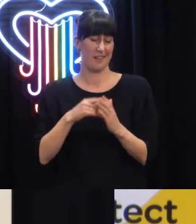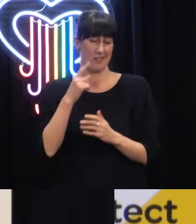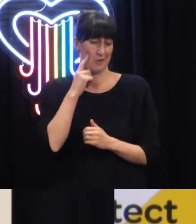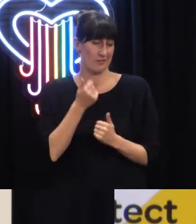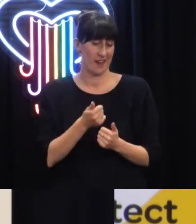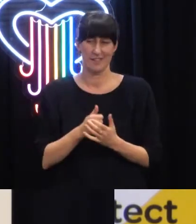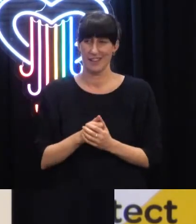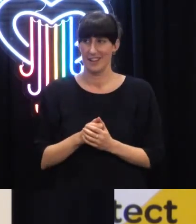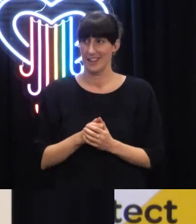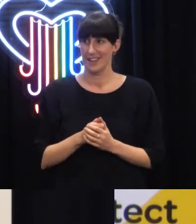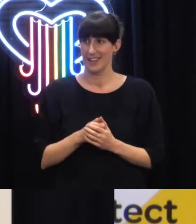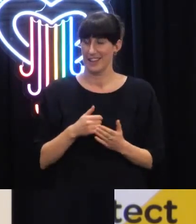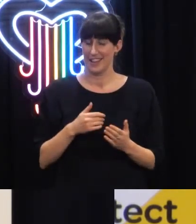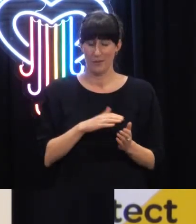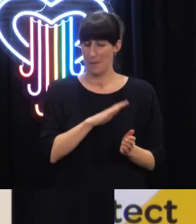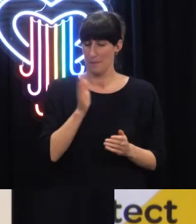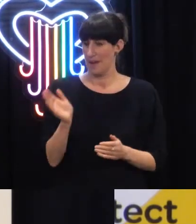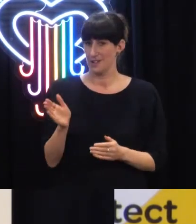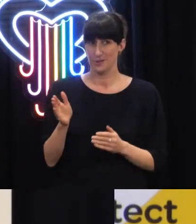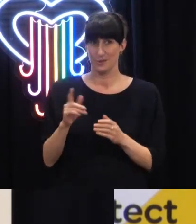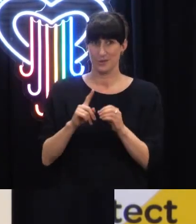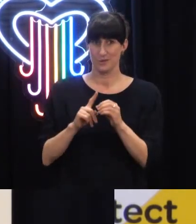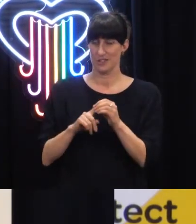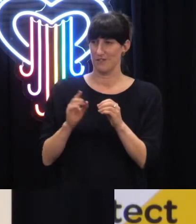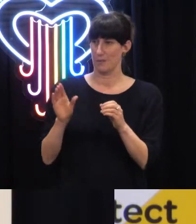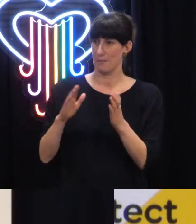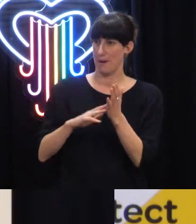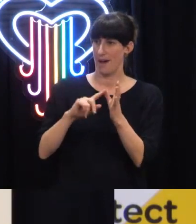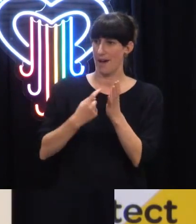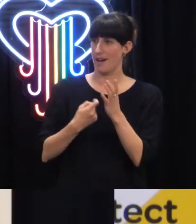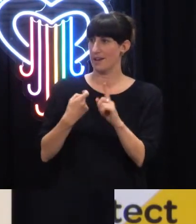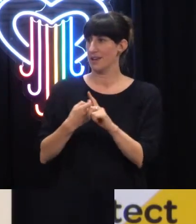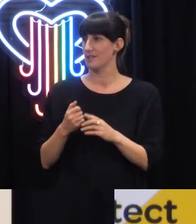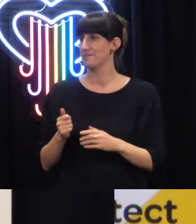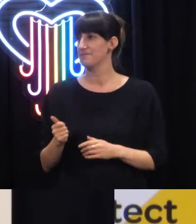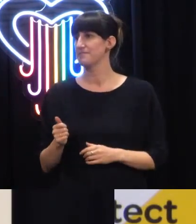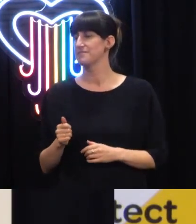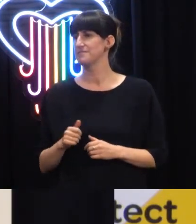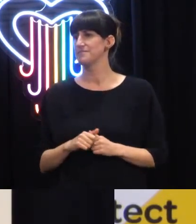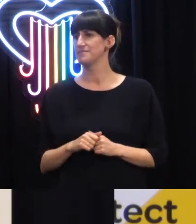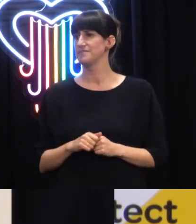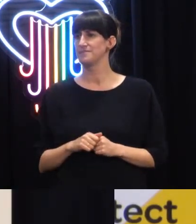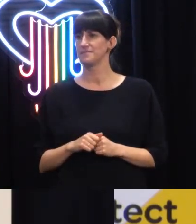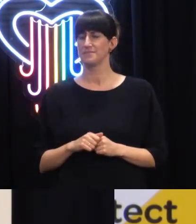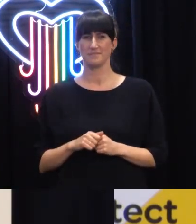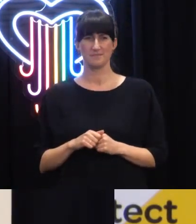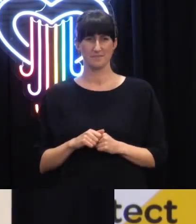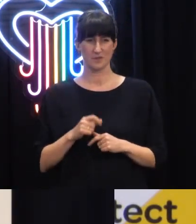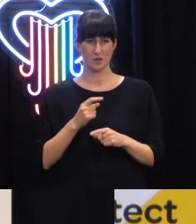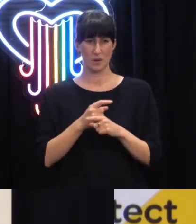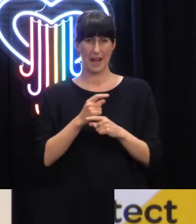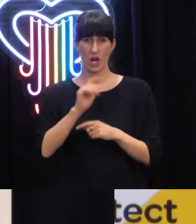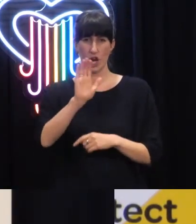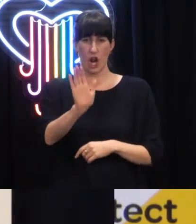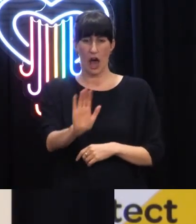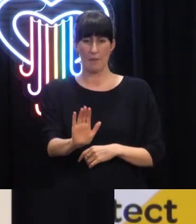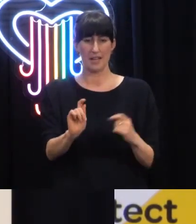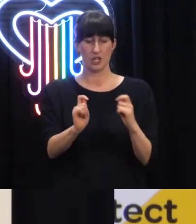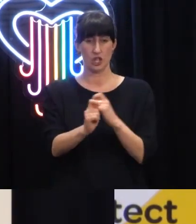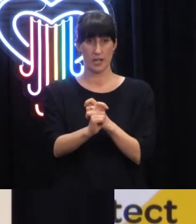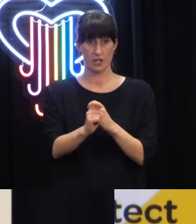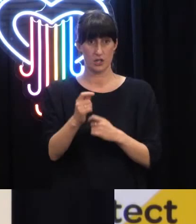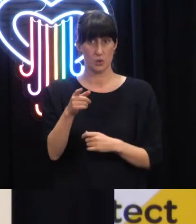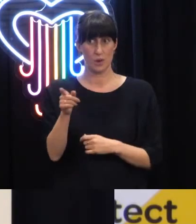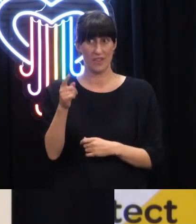Okay, I'm going to come to Mark. Speaking of nuclear-free moments, do you view climate change as more or less urgent and dangerous to New Zealand